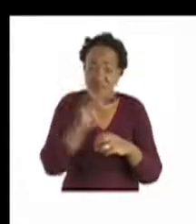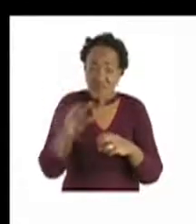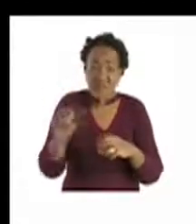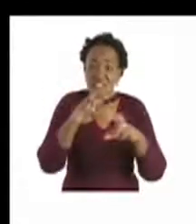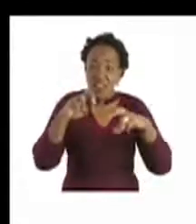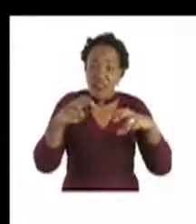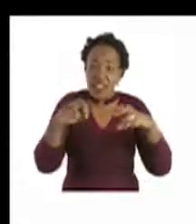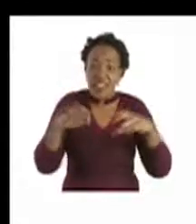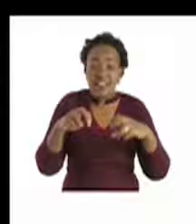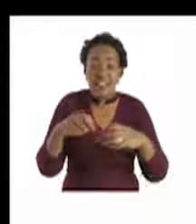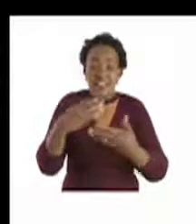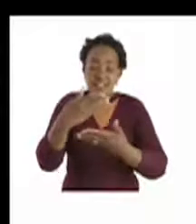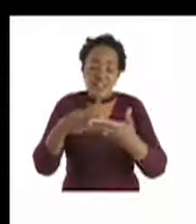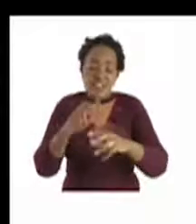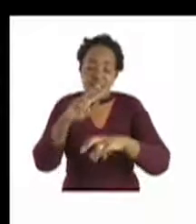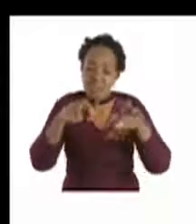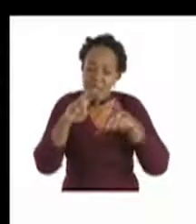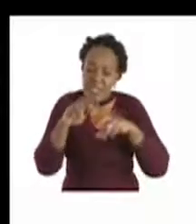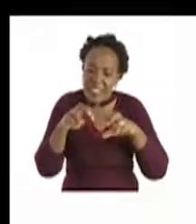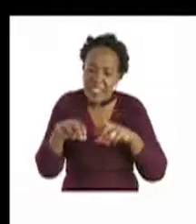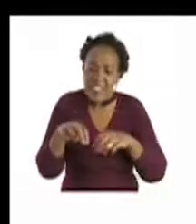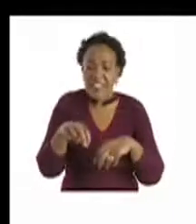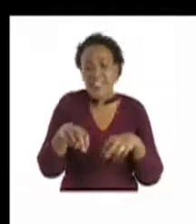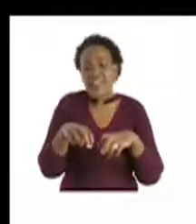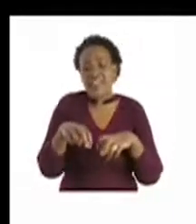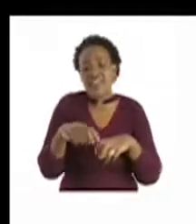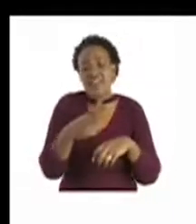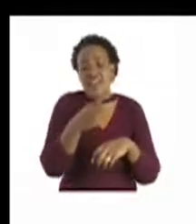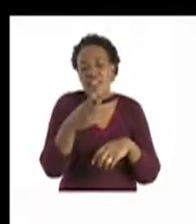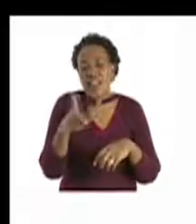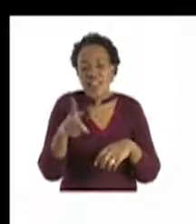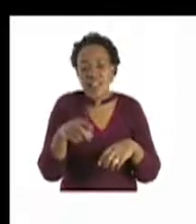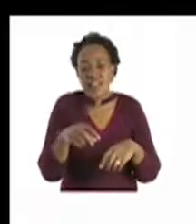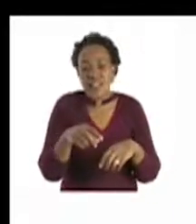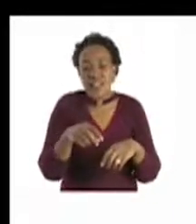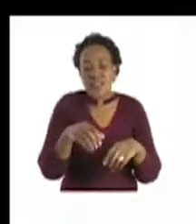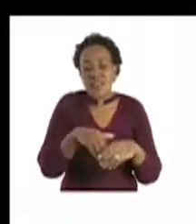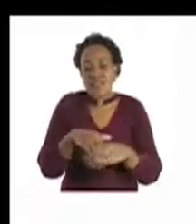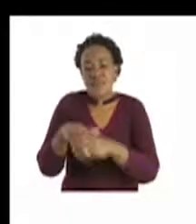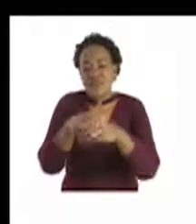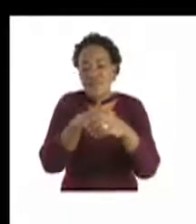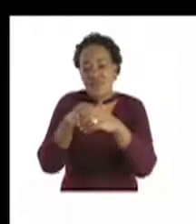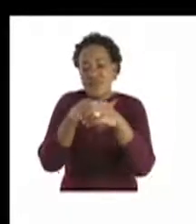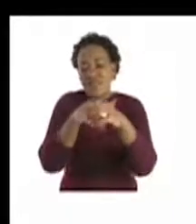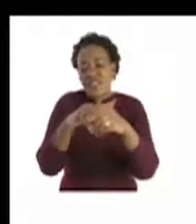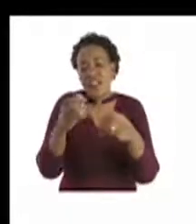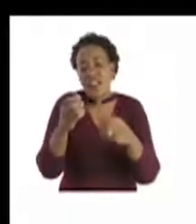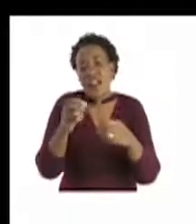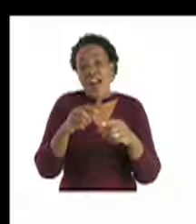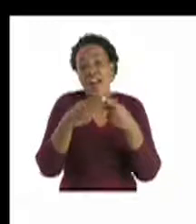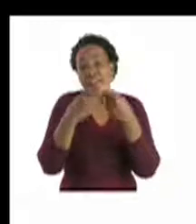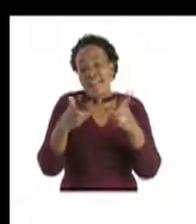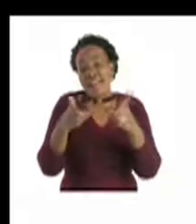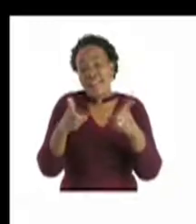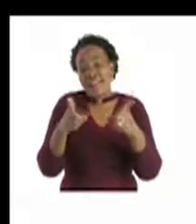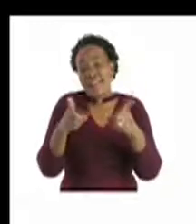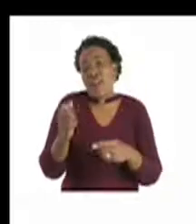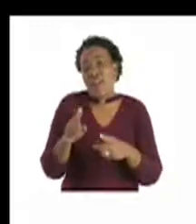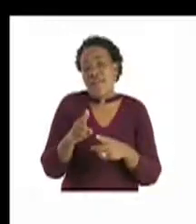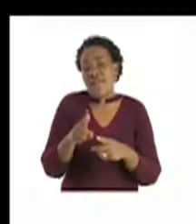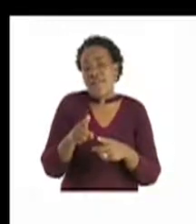and search all those means of transport. We have the